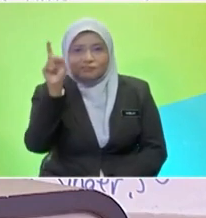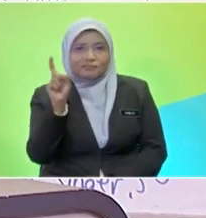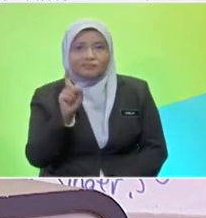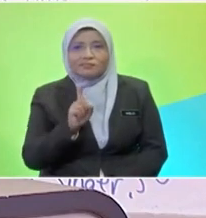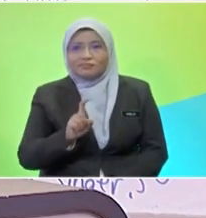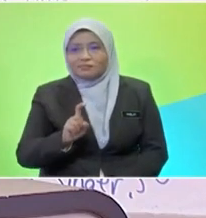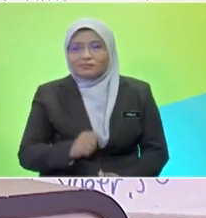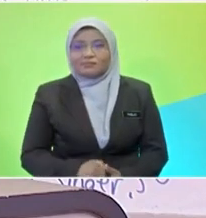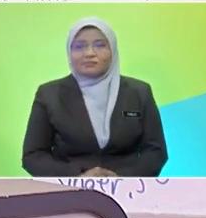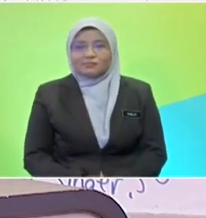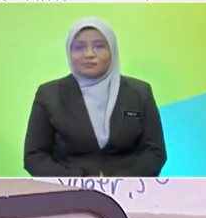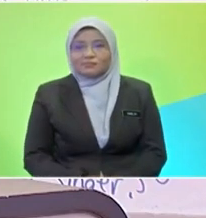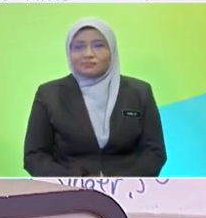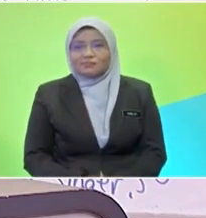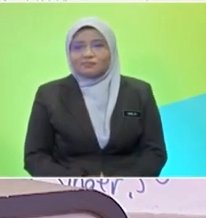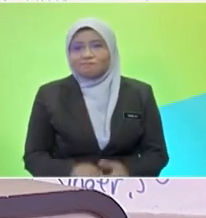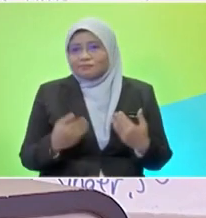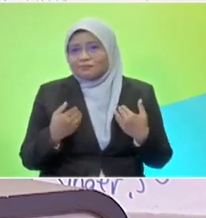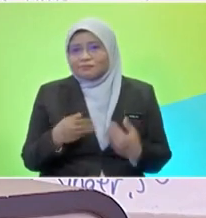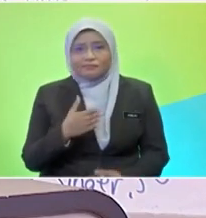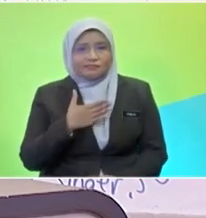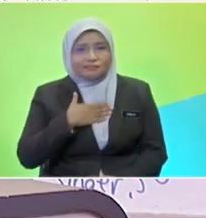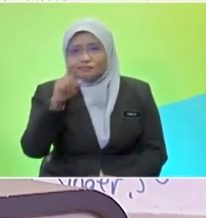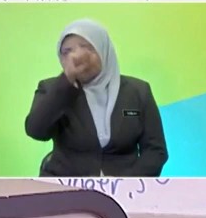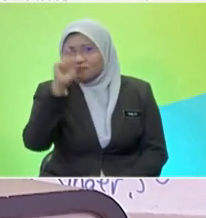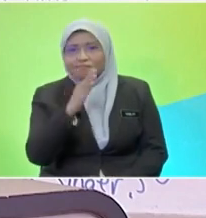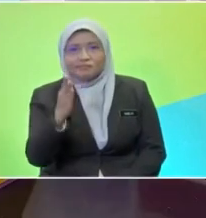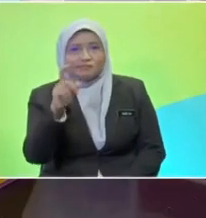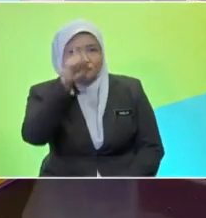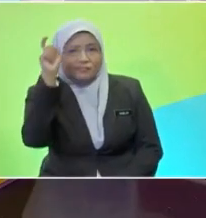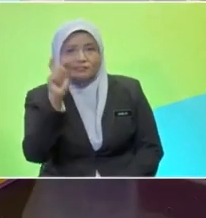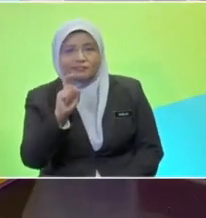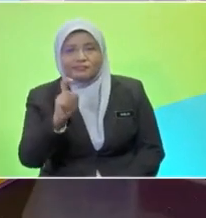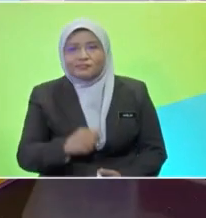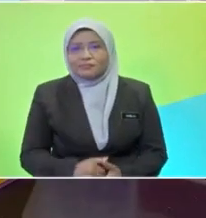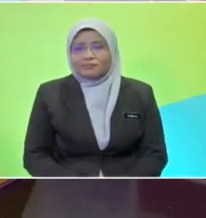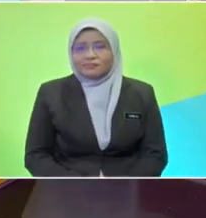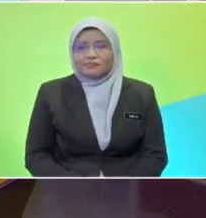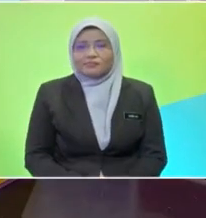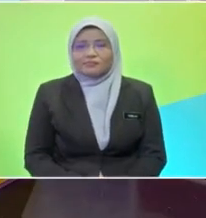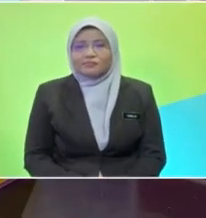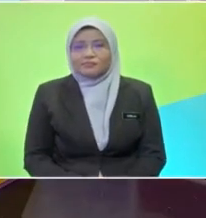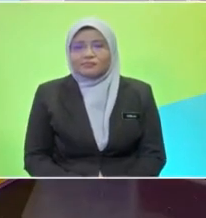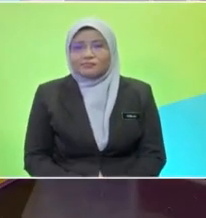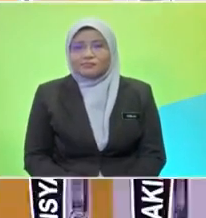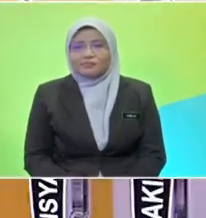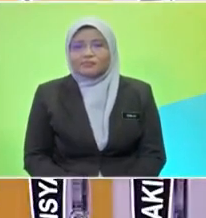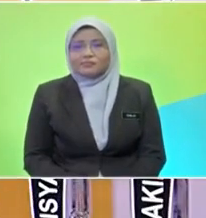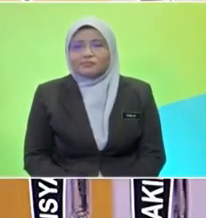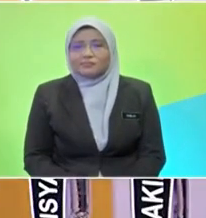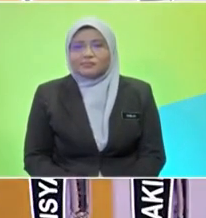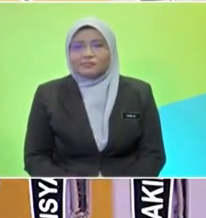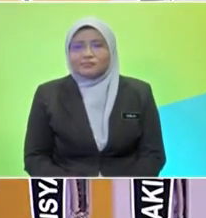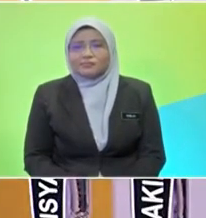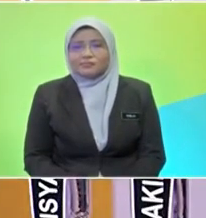did earlier on, right? I asked you a question. What is your new single? Oh, me being that famous singer you were referring to. Of course,